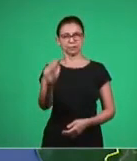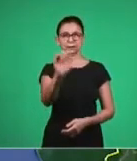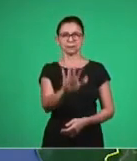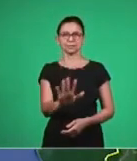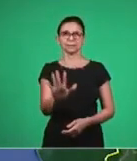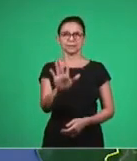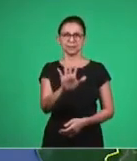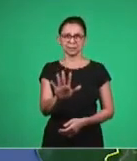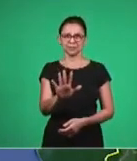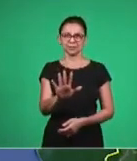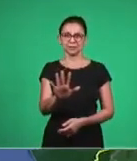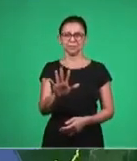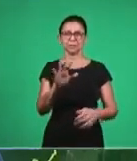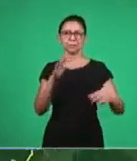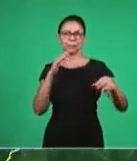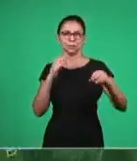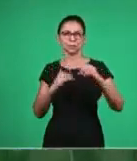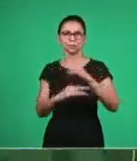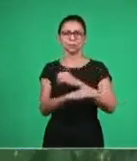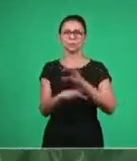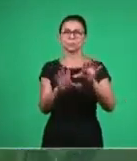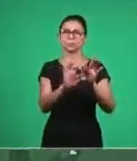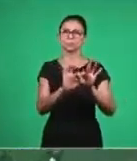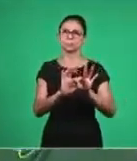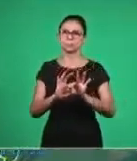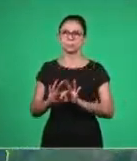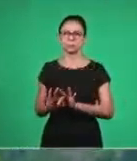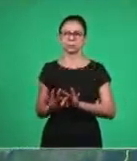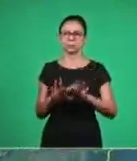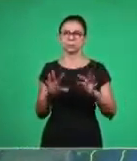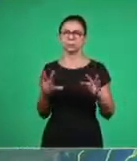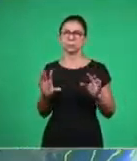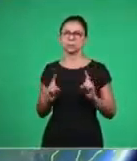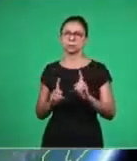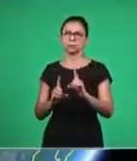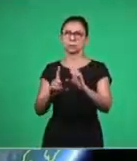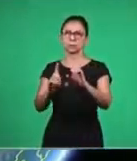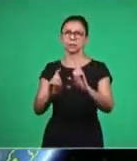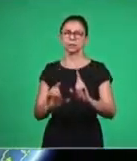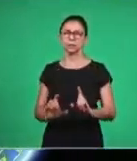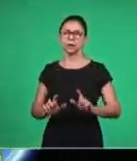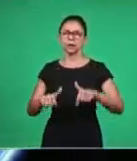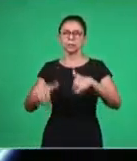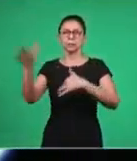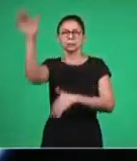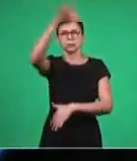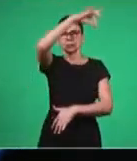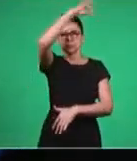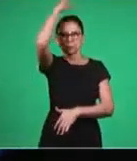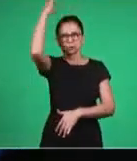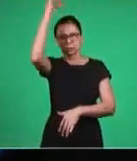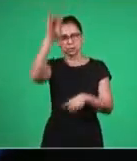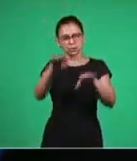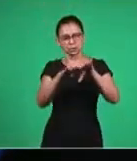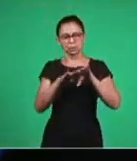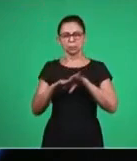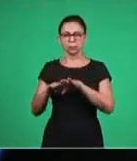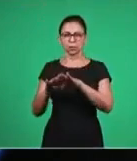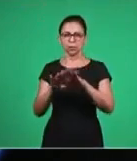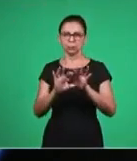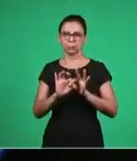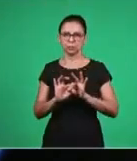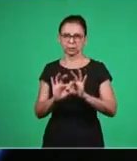in the three Americas, Asia, and the Oceanic continent. They